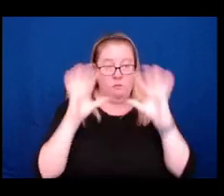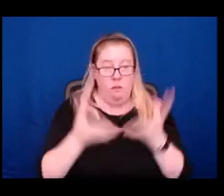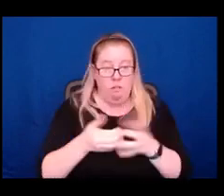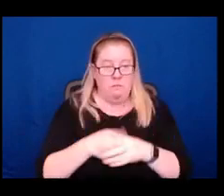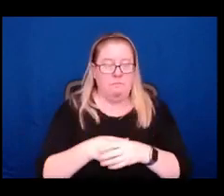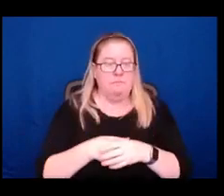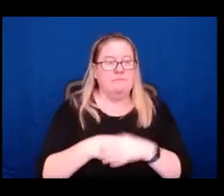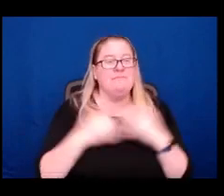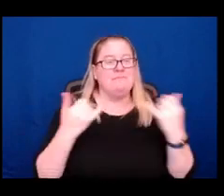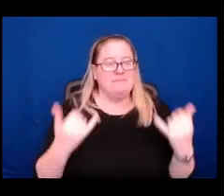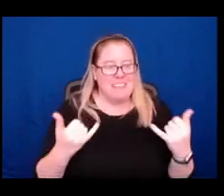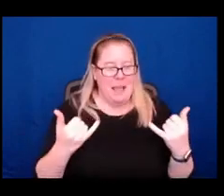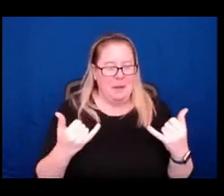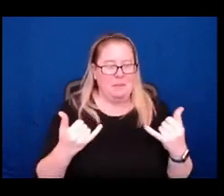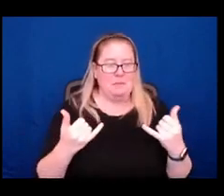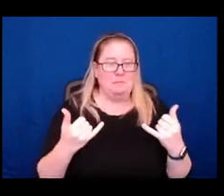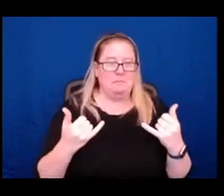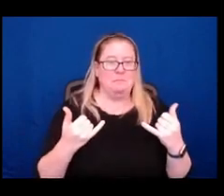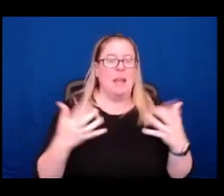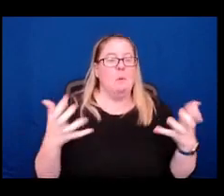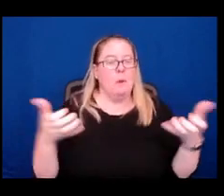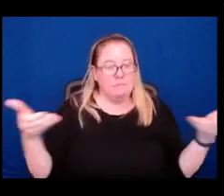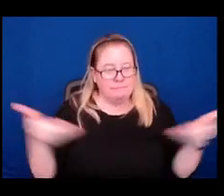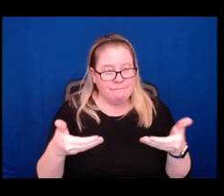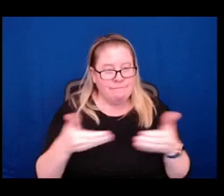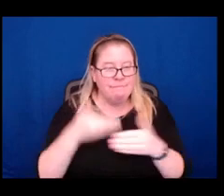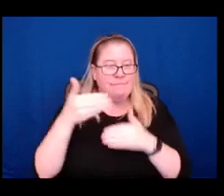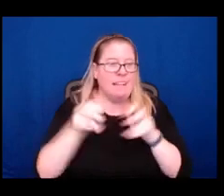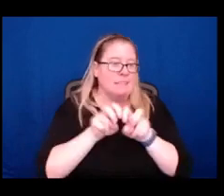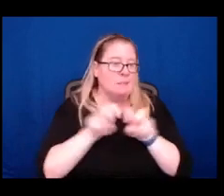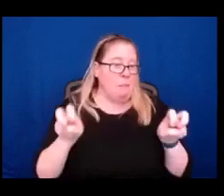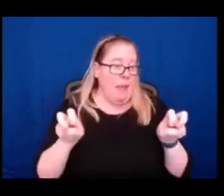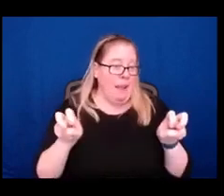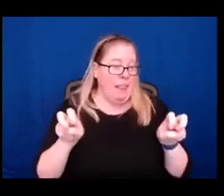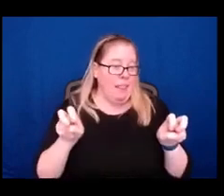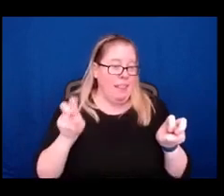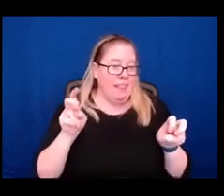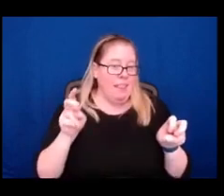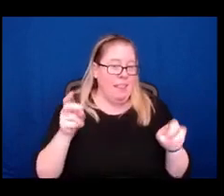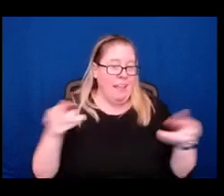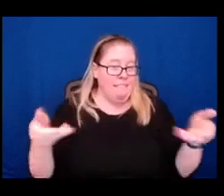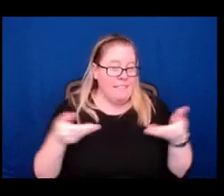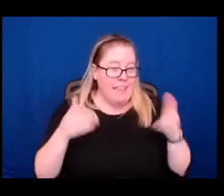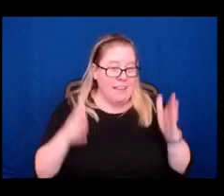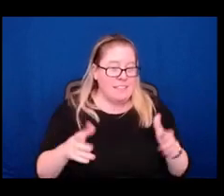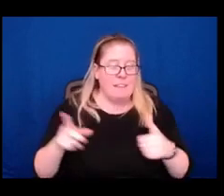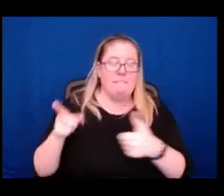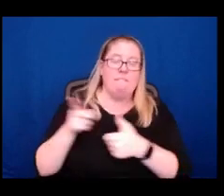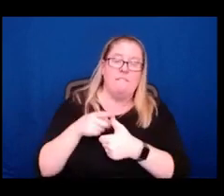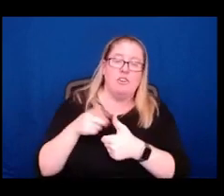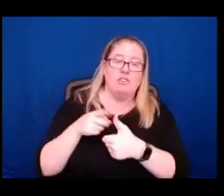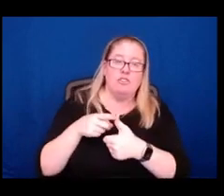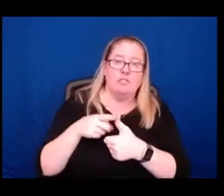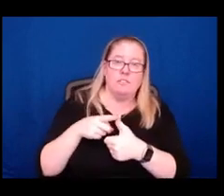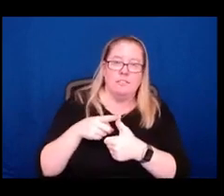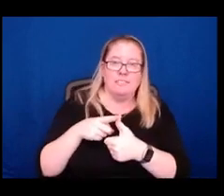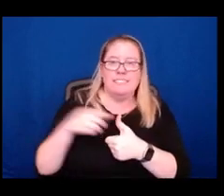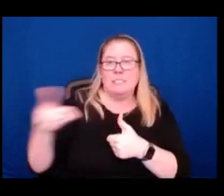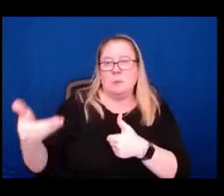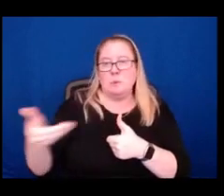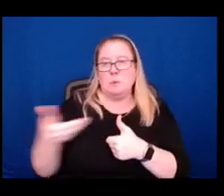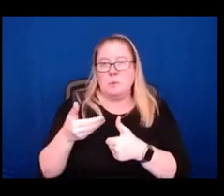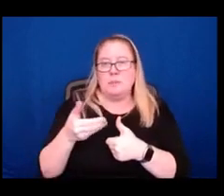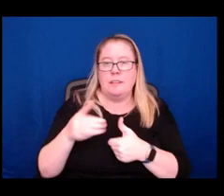said, I'd like to introduce our next panel of guests. Our first panelist I'd like to introduce is